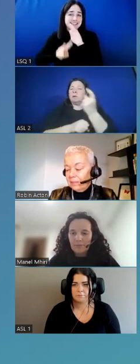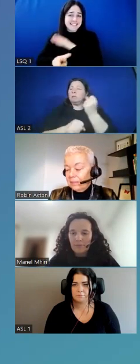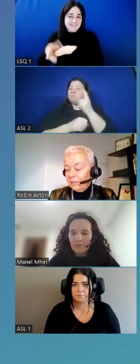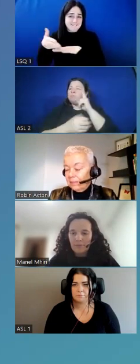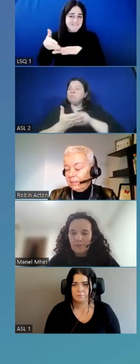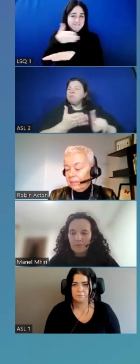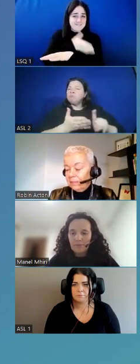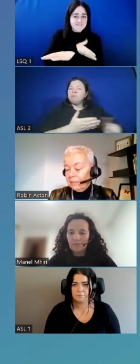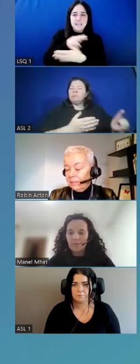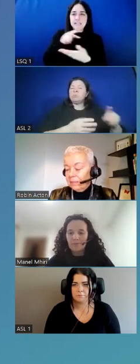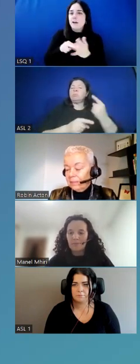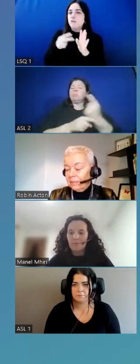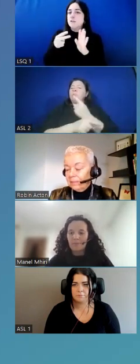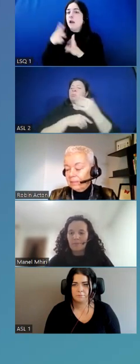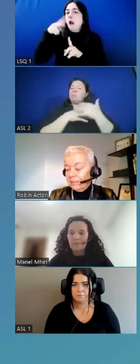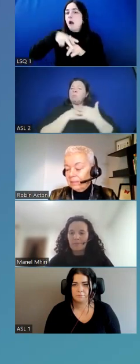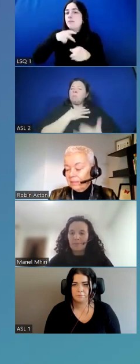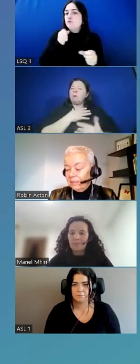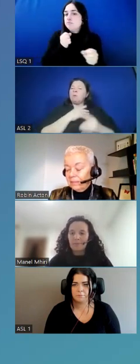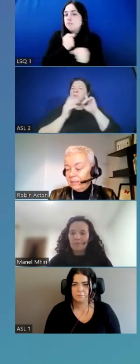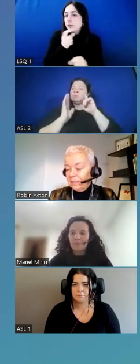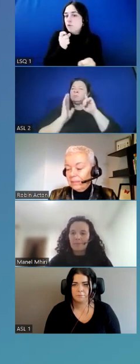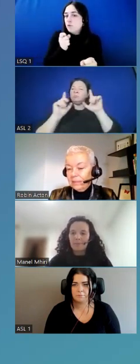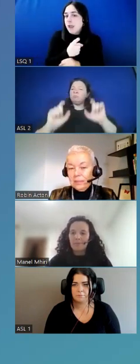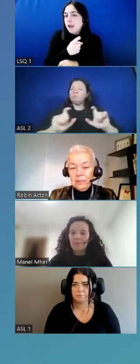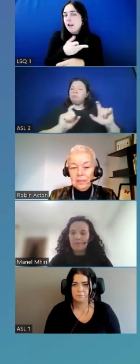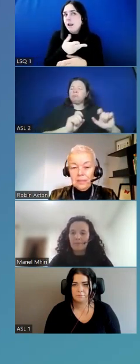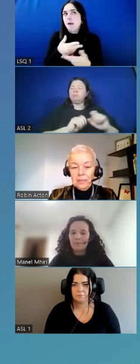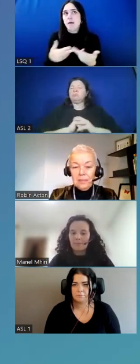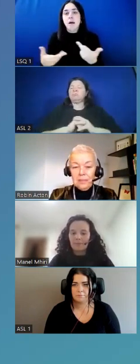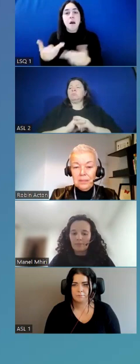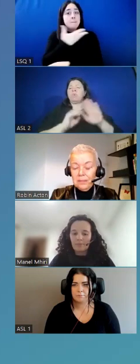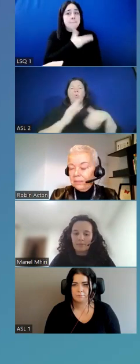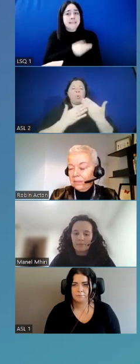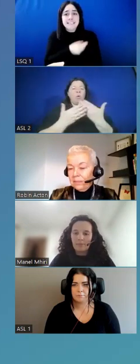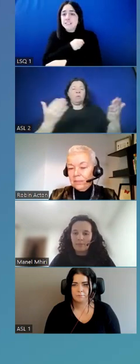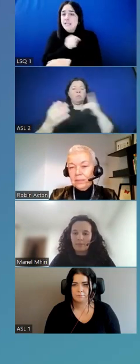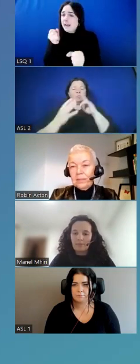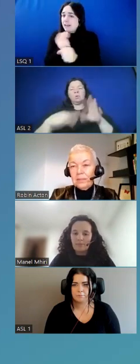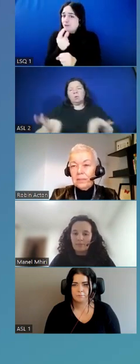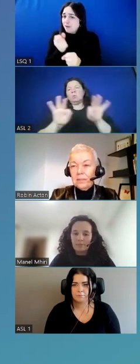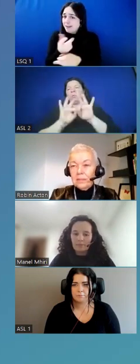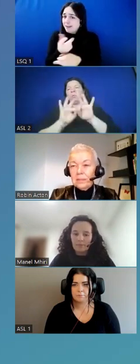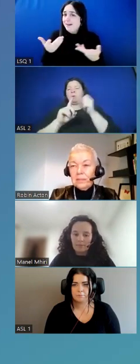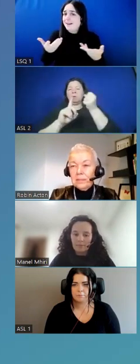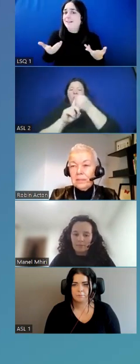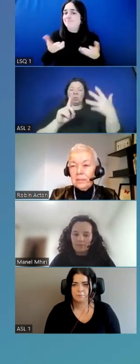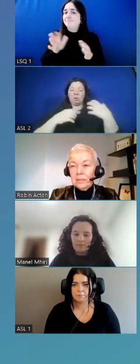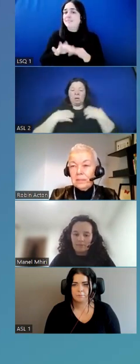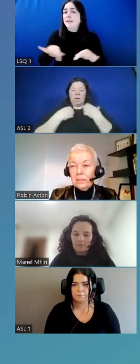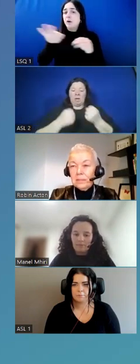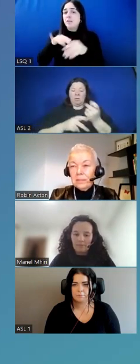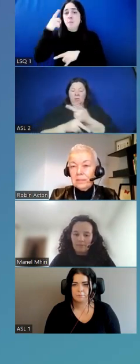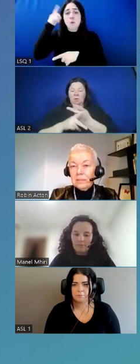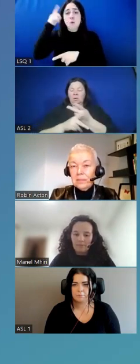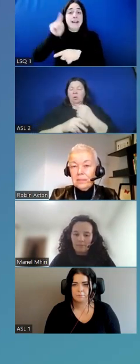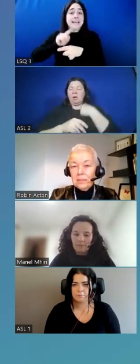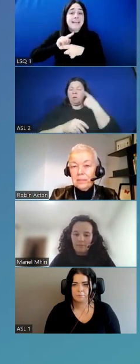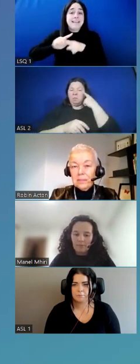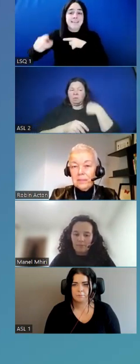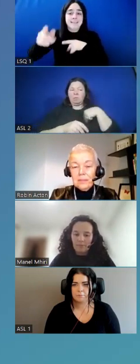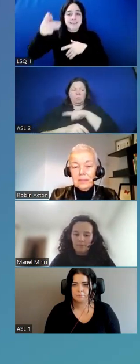blood work, and all of those things that are really important in the context of healthcare. I think